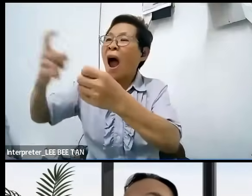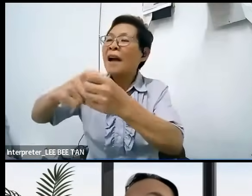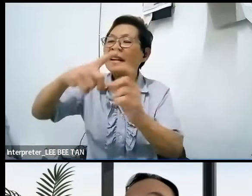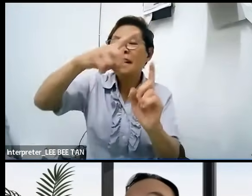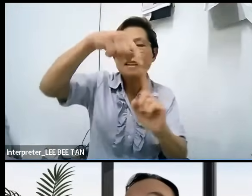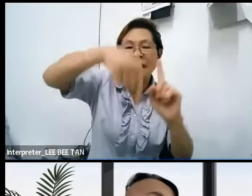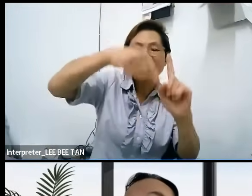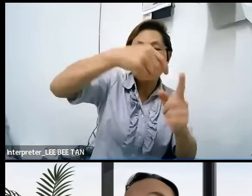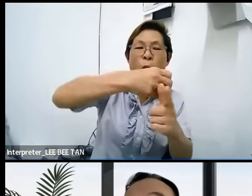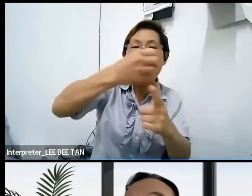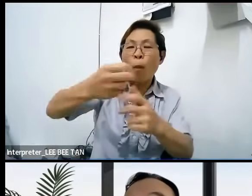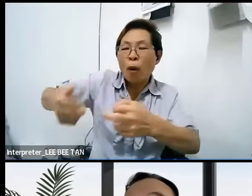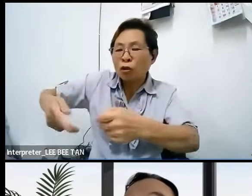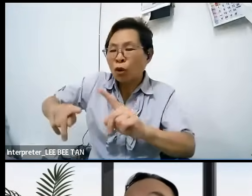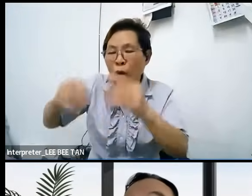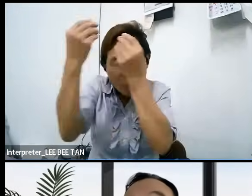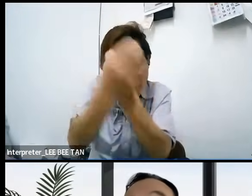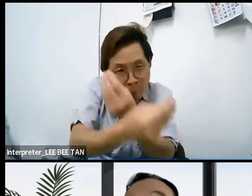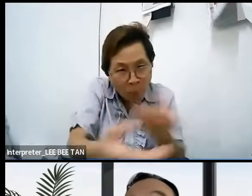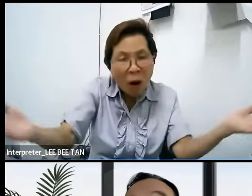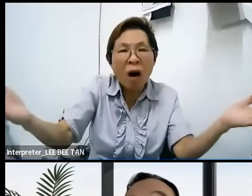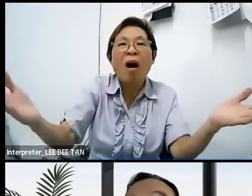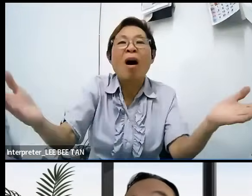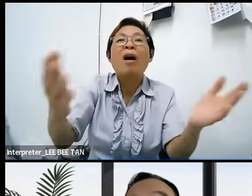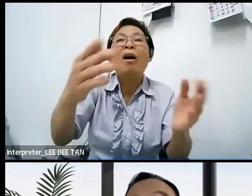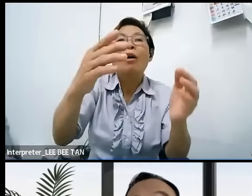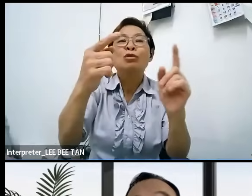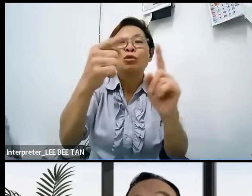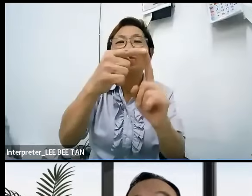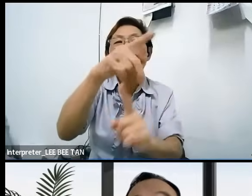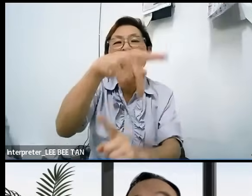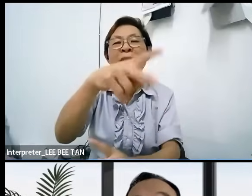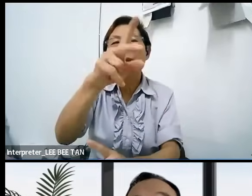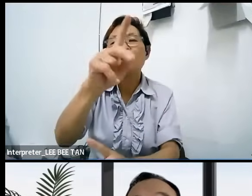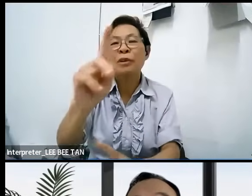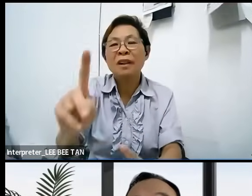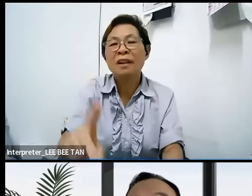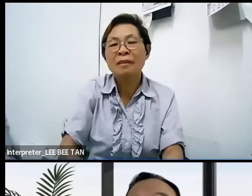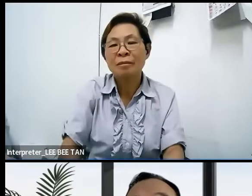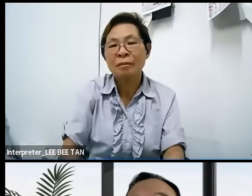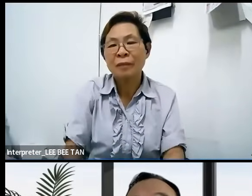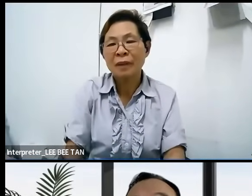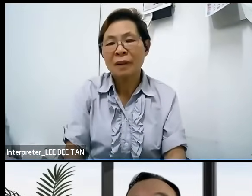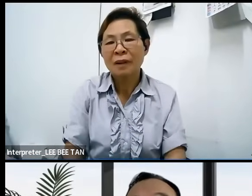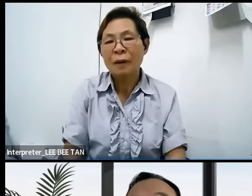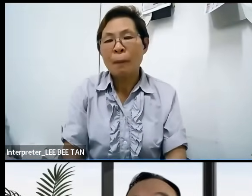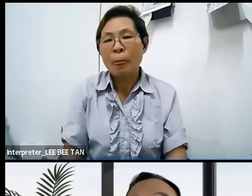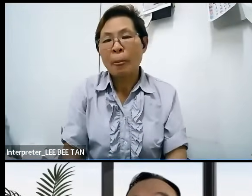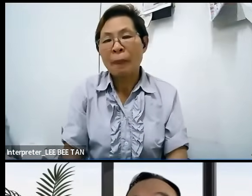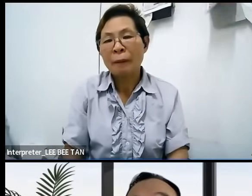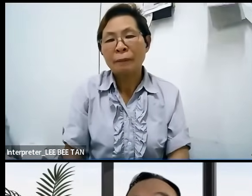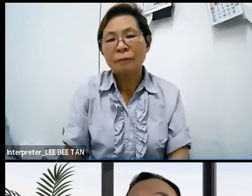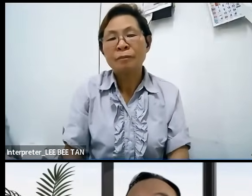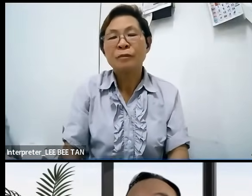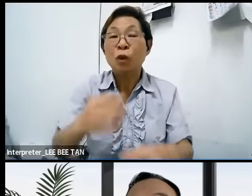any opportunities to the persons with disabilities from there. So yeah, being able to make, you know, these opportunities accessible